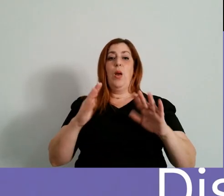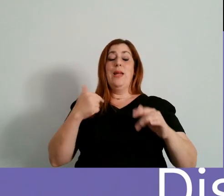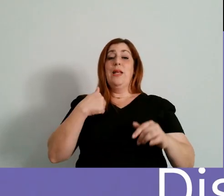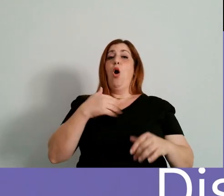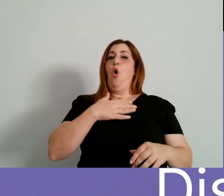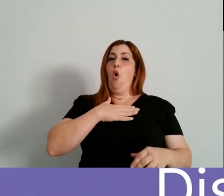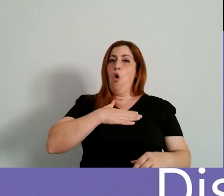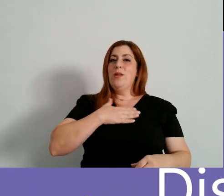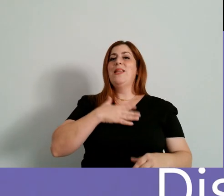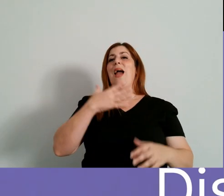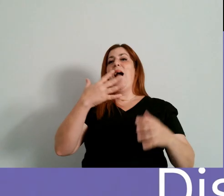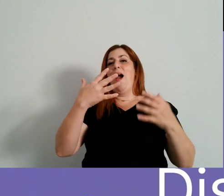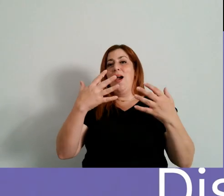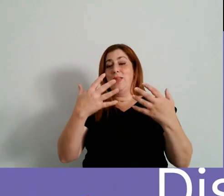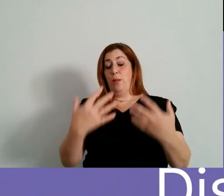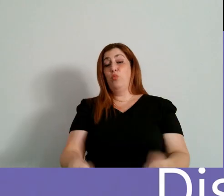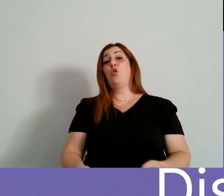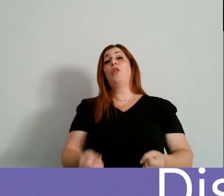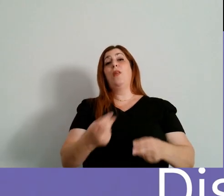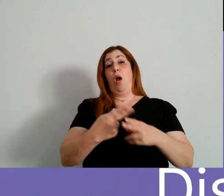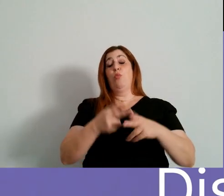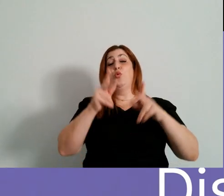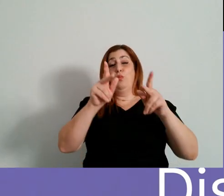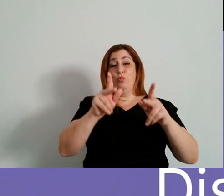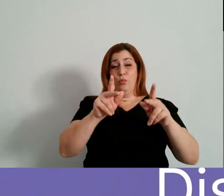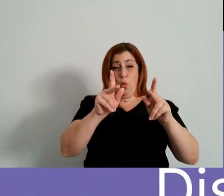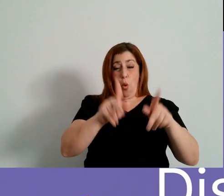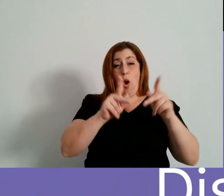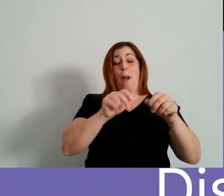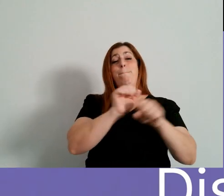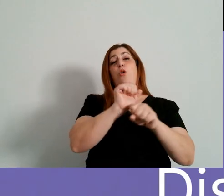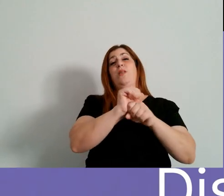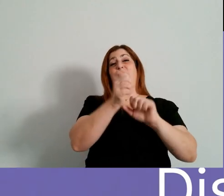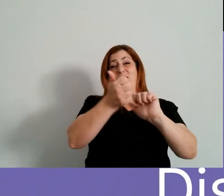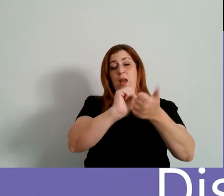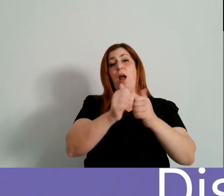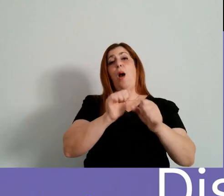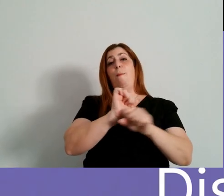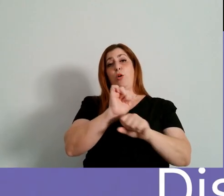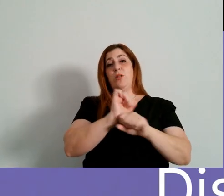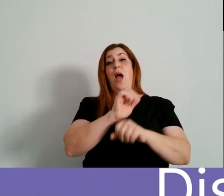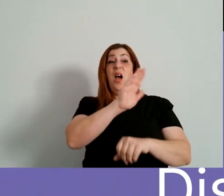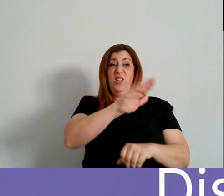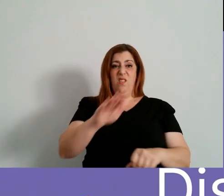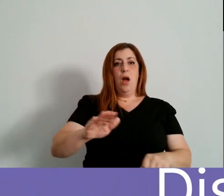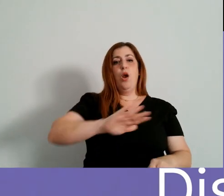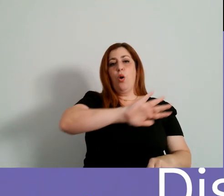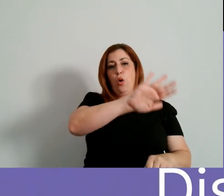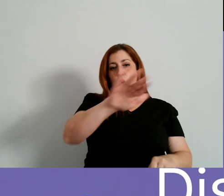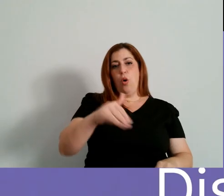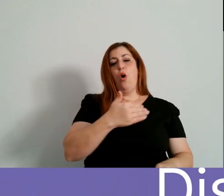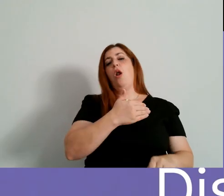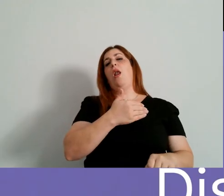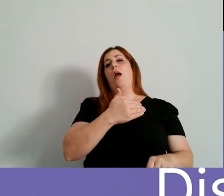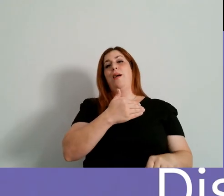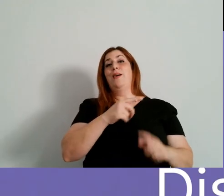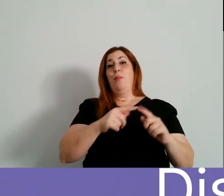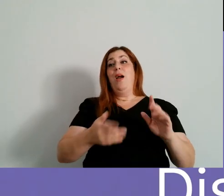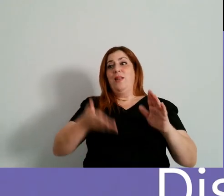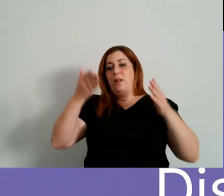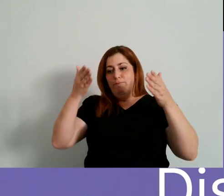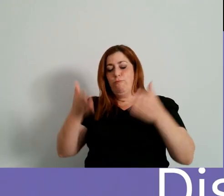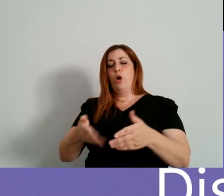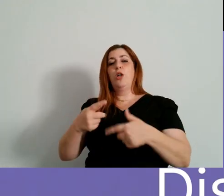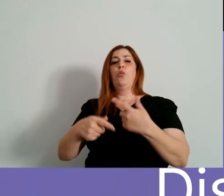all kids, but especially autistic kids and youths when using social media, how to keep yourself safe, how to